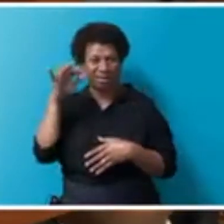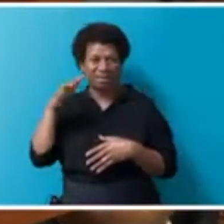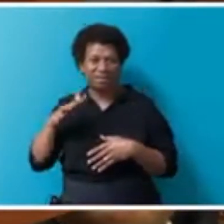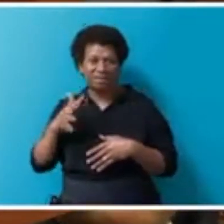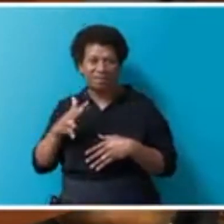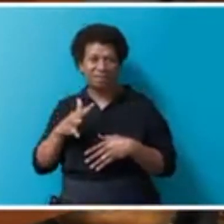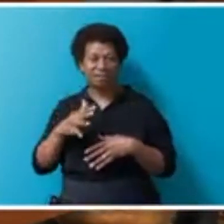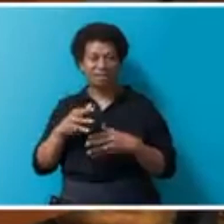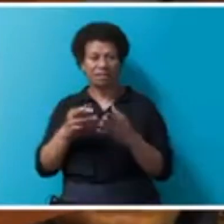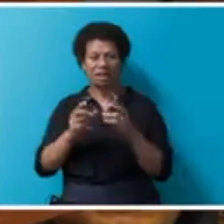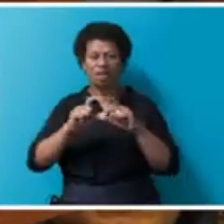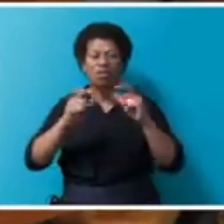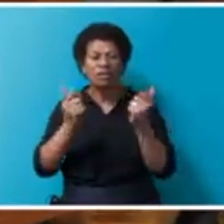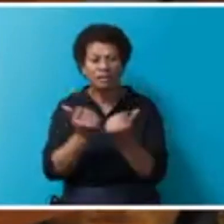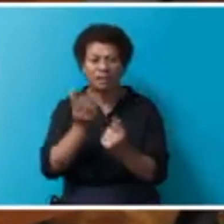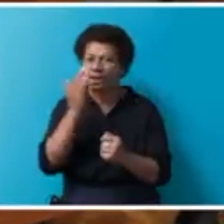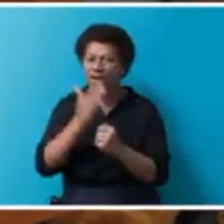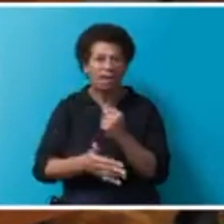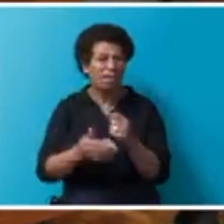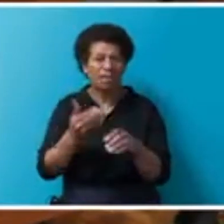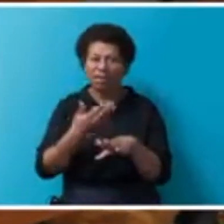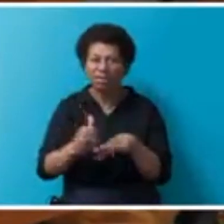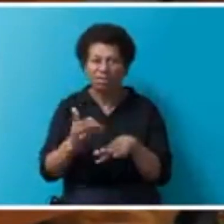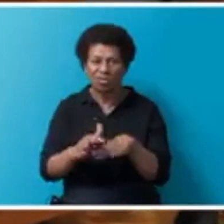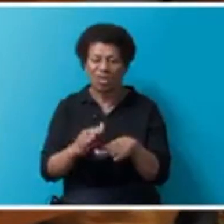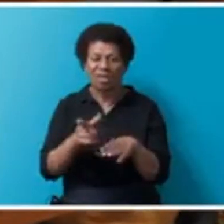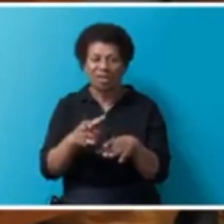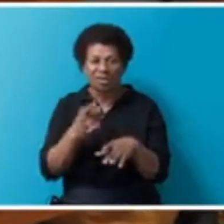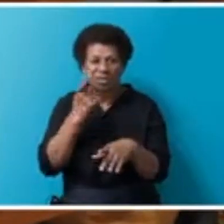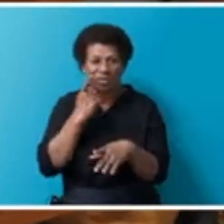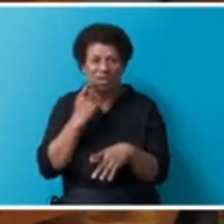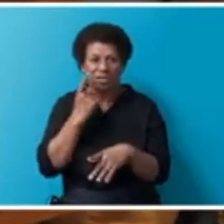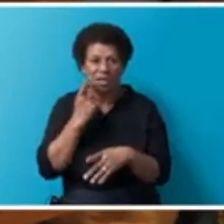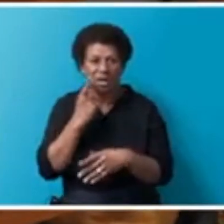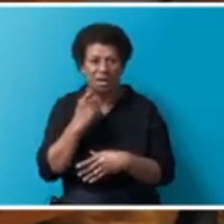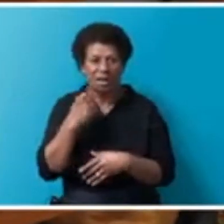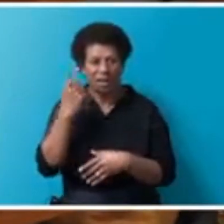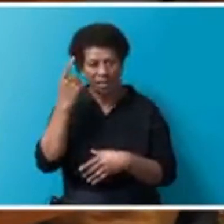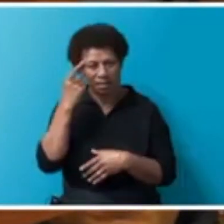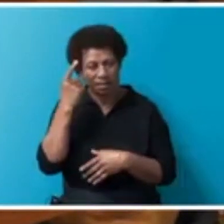being renewed for just speaking up or speaking their mind.